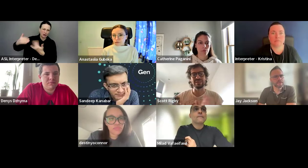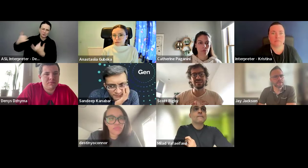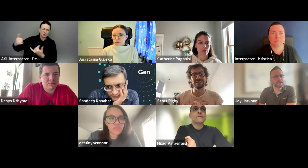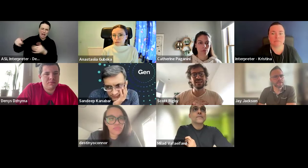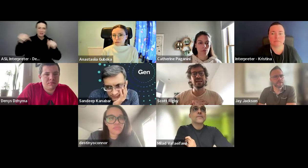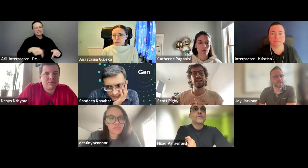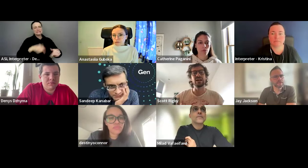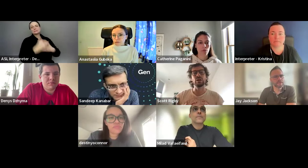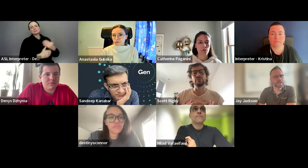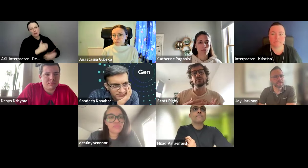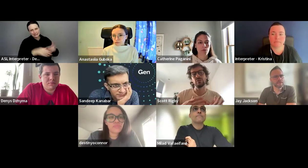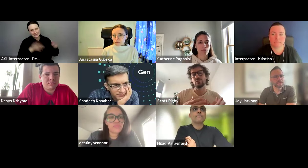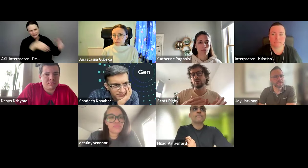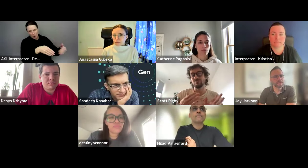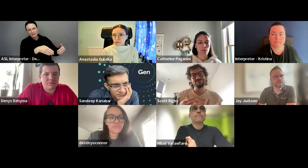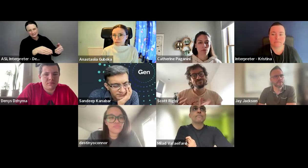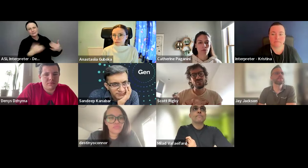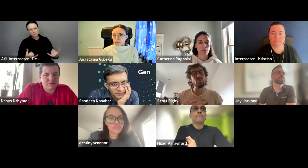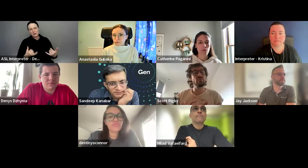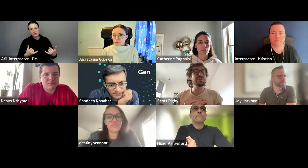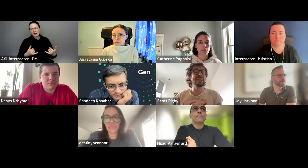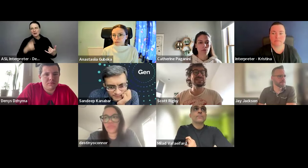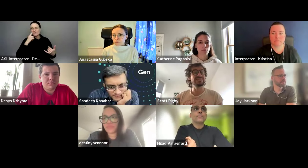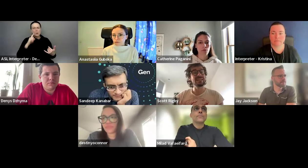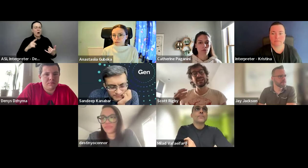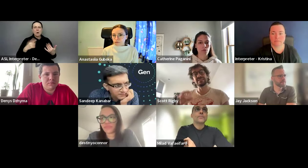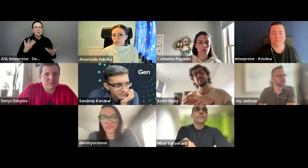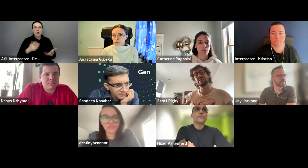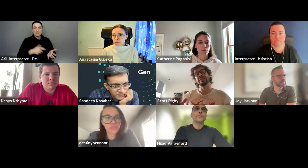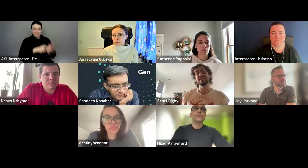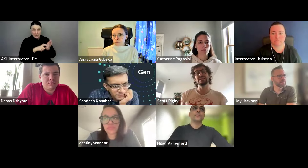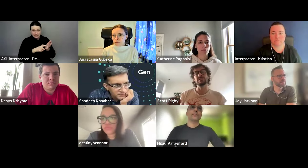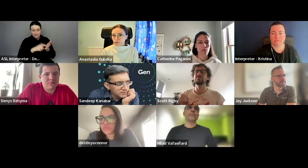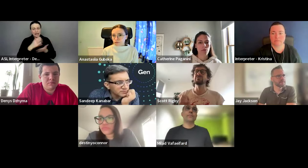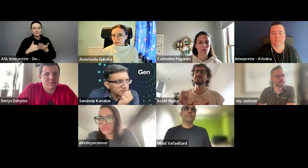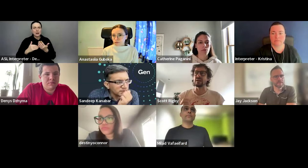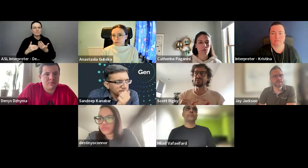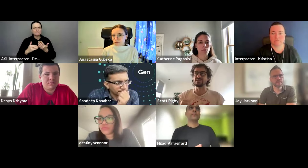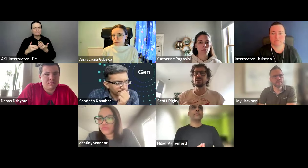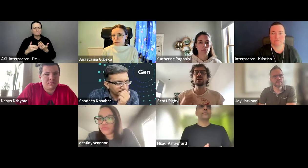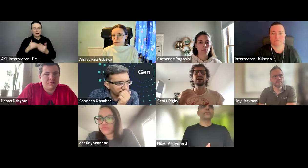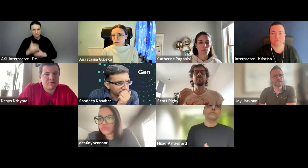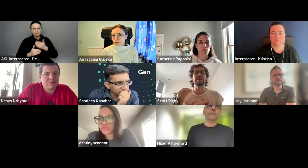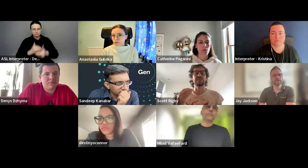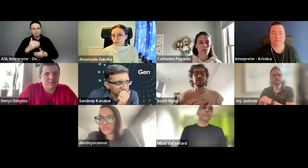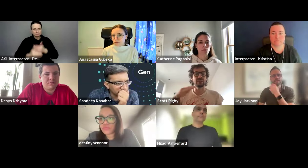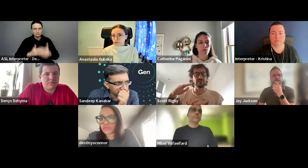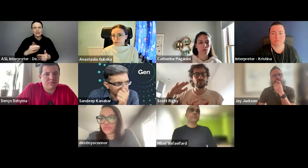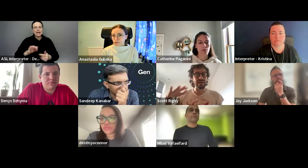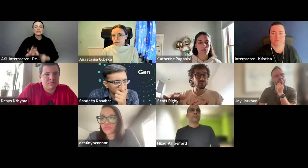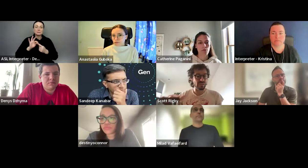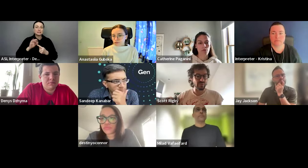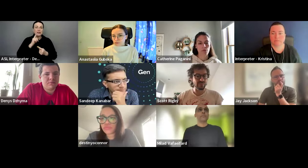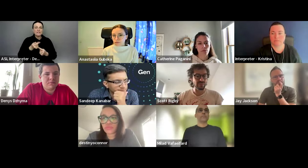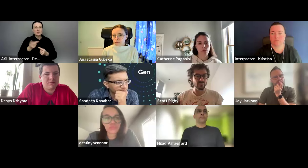about the process of what that takes and some of the steps. Especially a